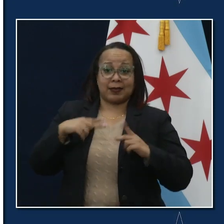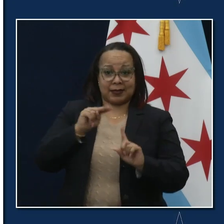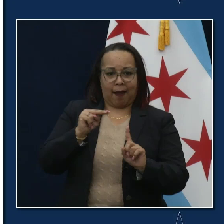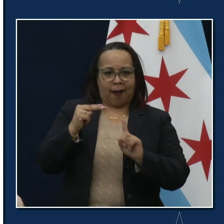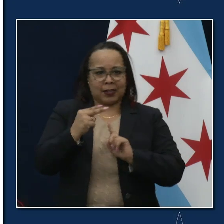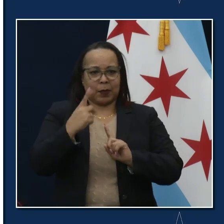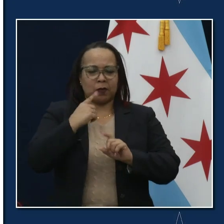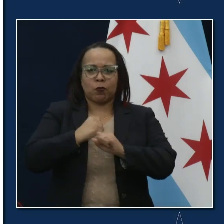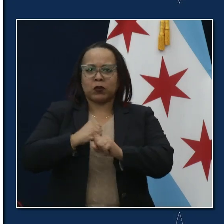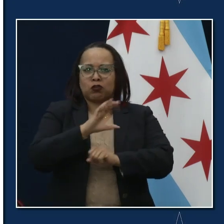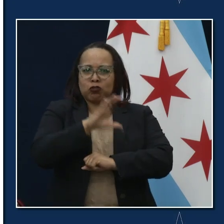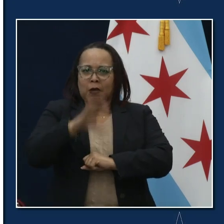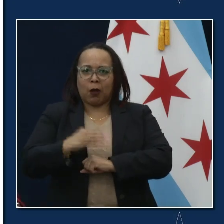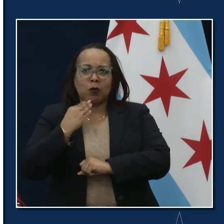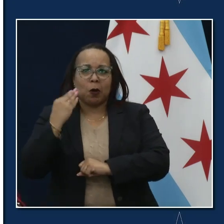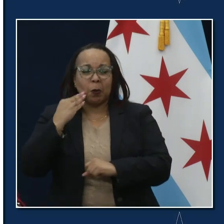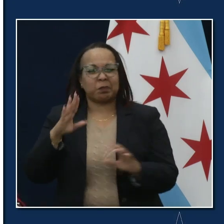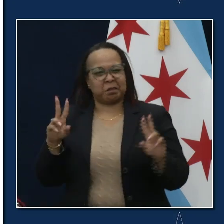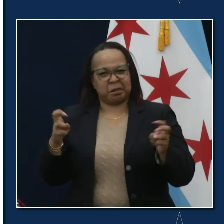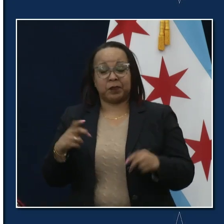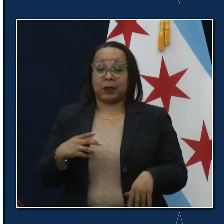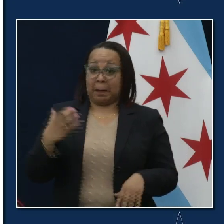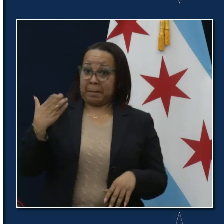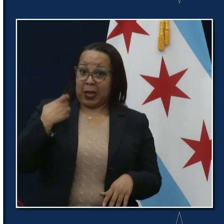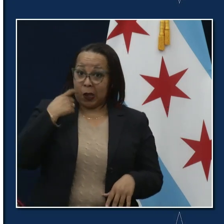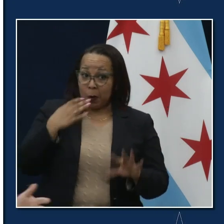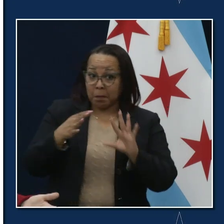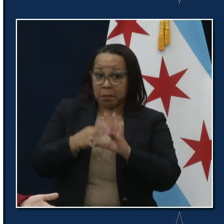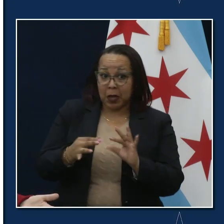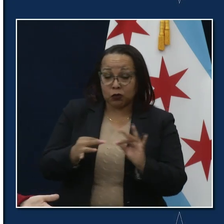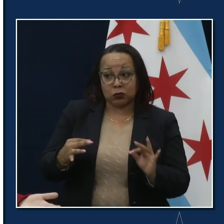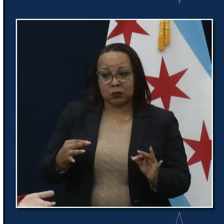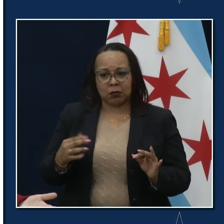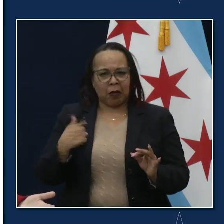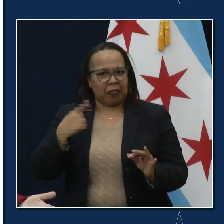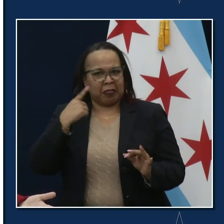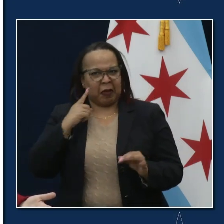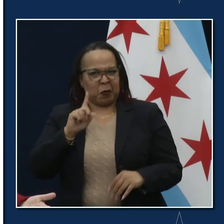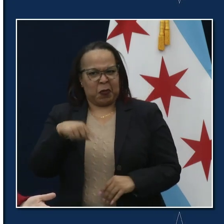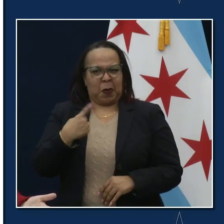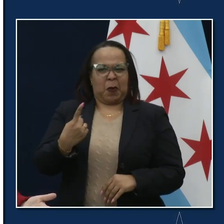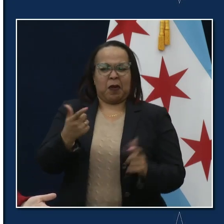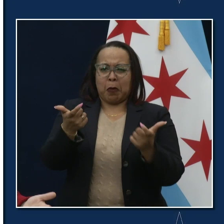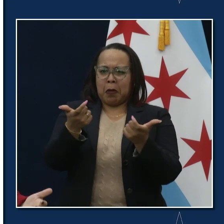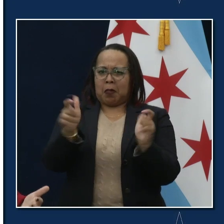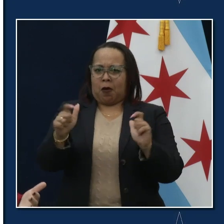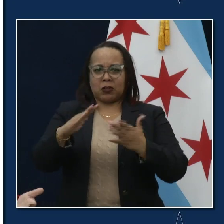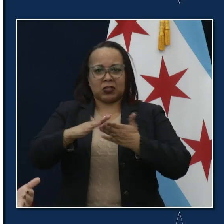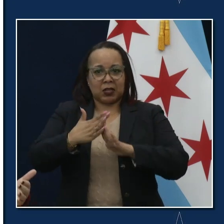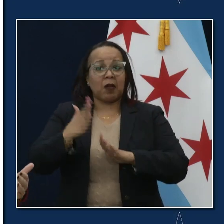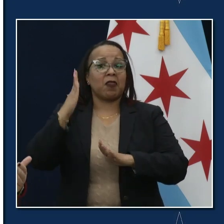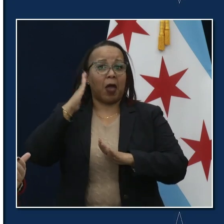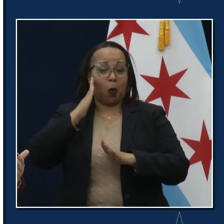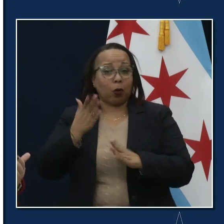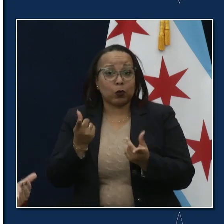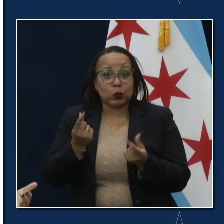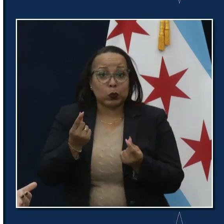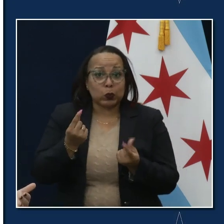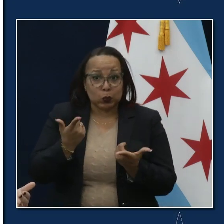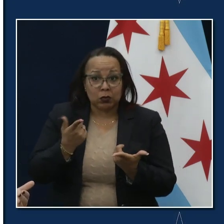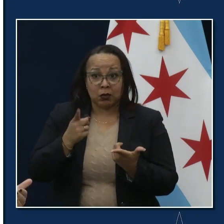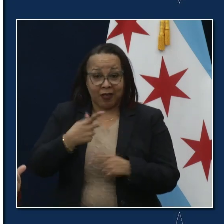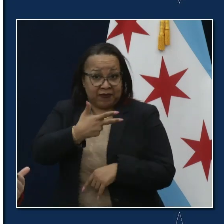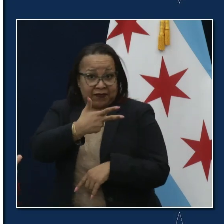our Protect Chicago at Home. As the mayor mentioned, we are, I believe, the only large city that will bring